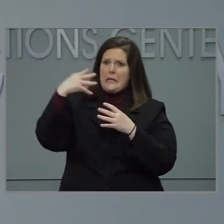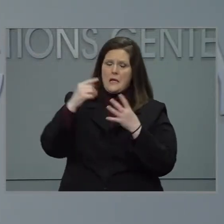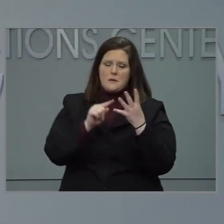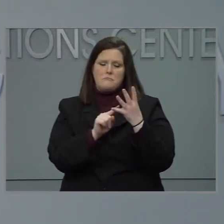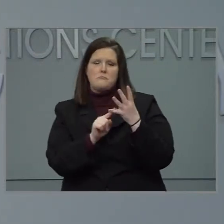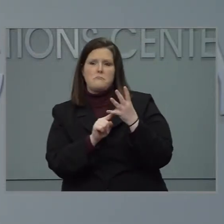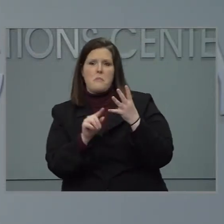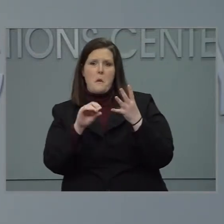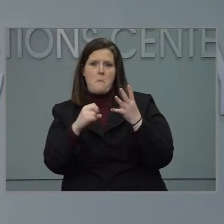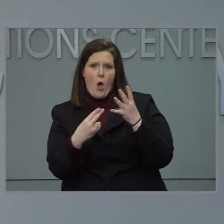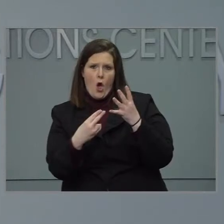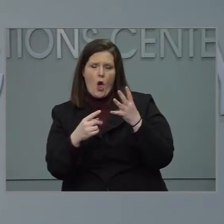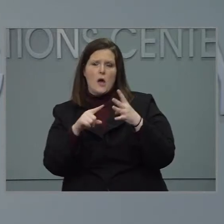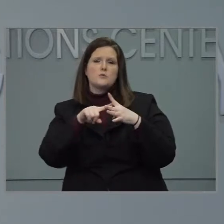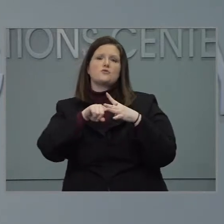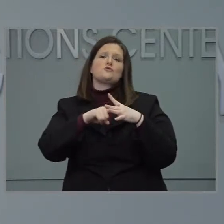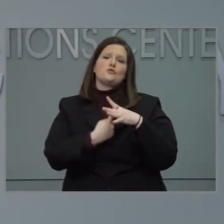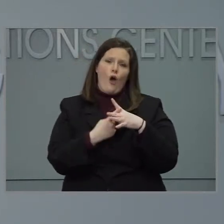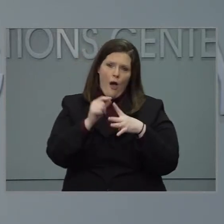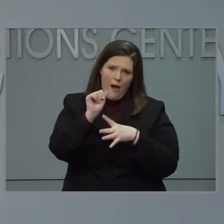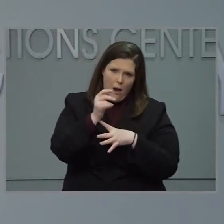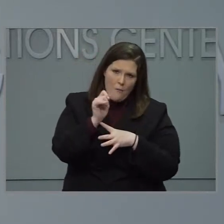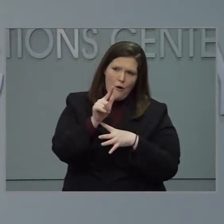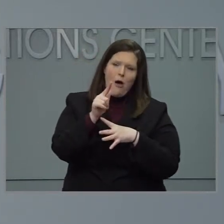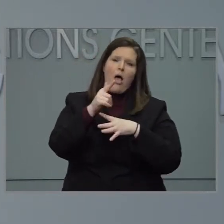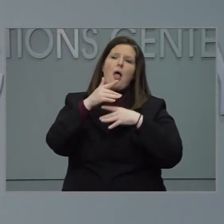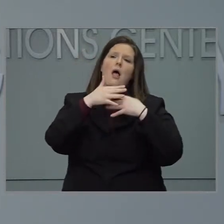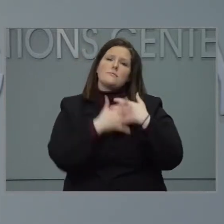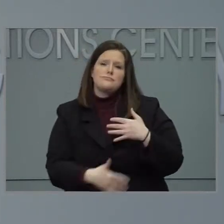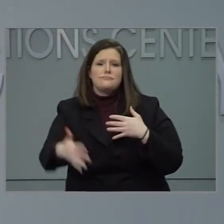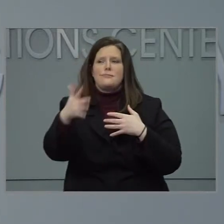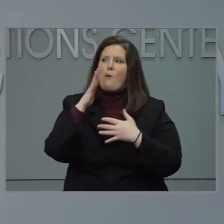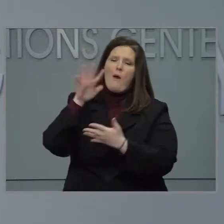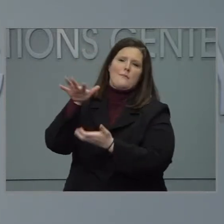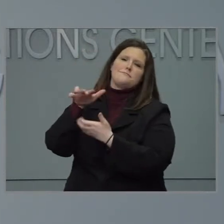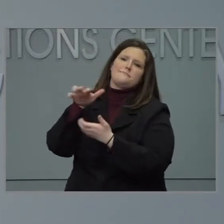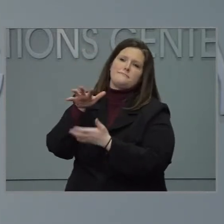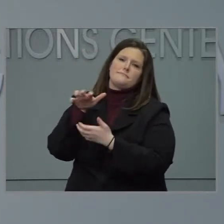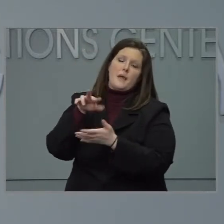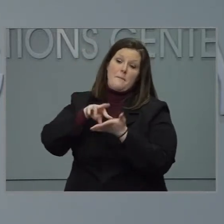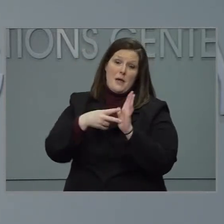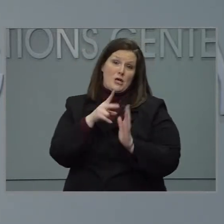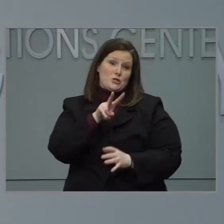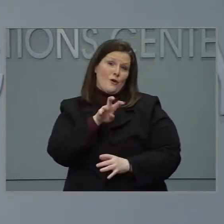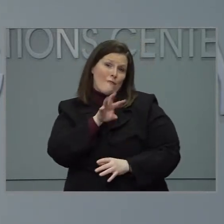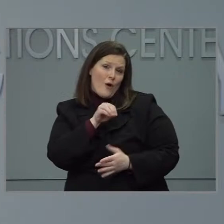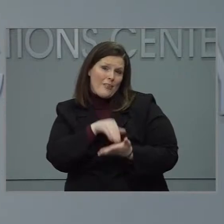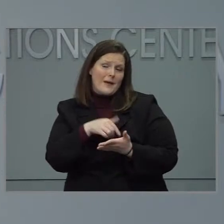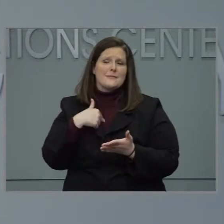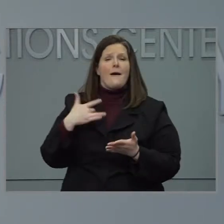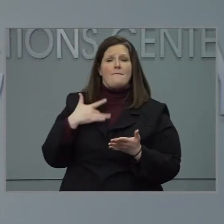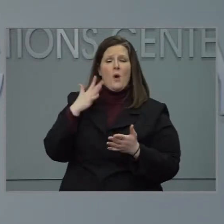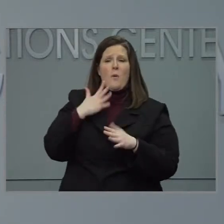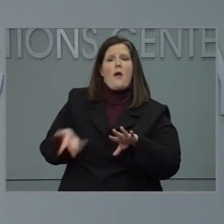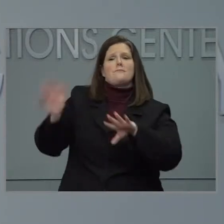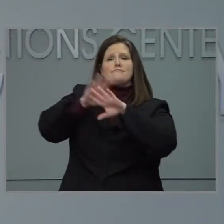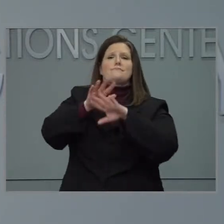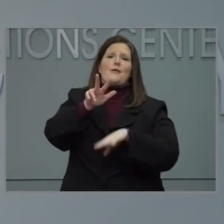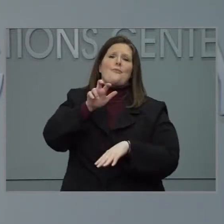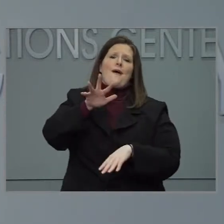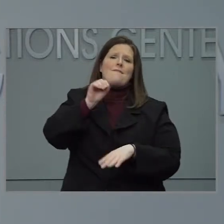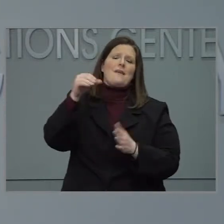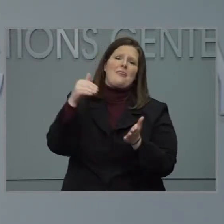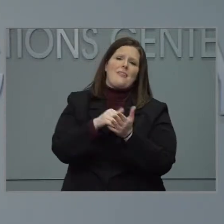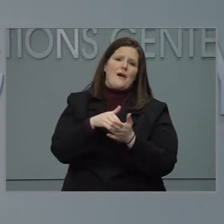every week going forward. So I think that will take us from about 240,000 into 350,000